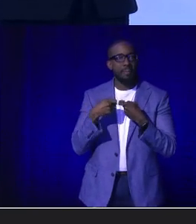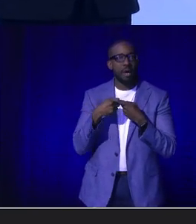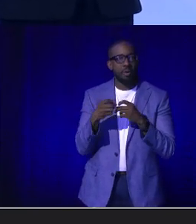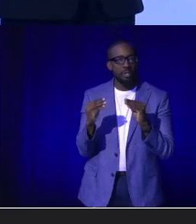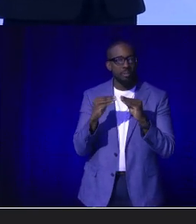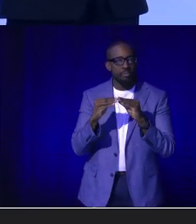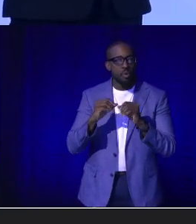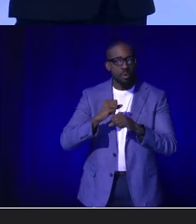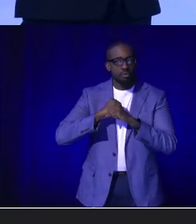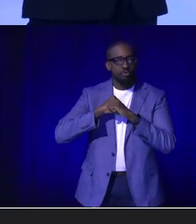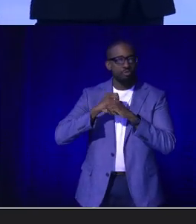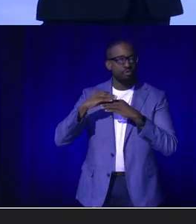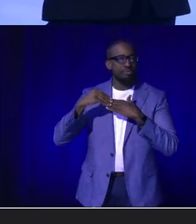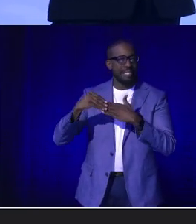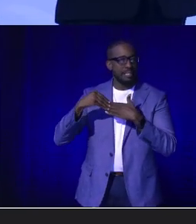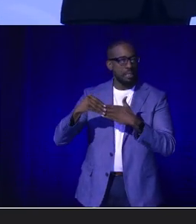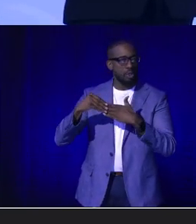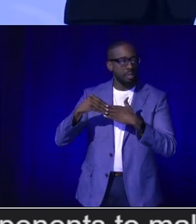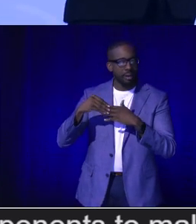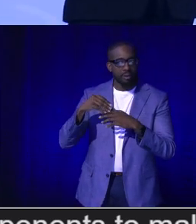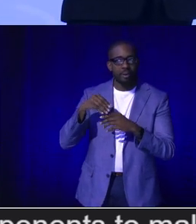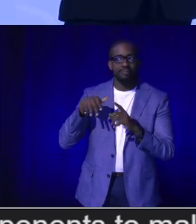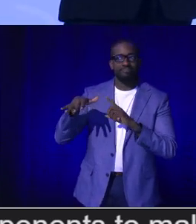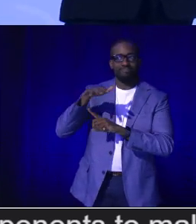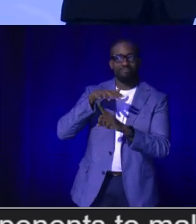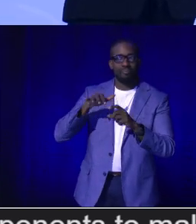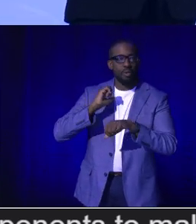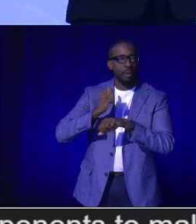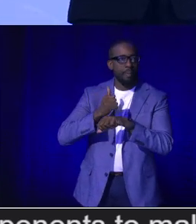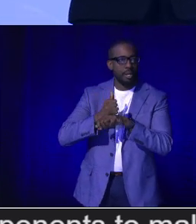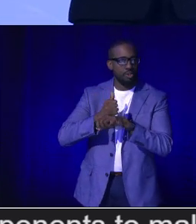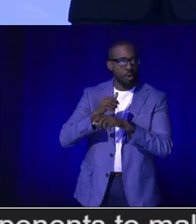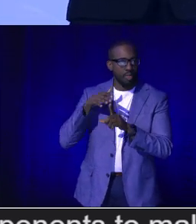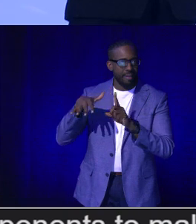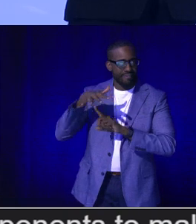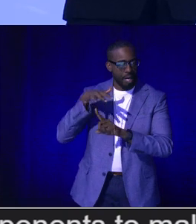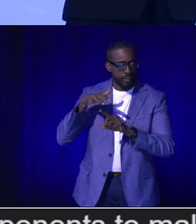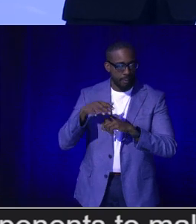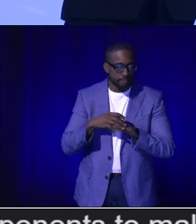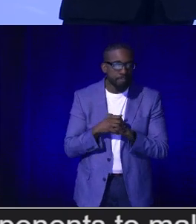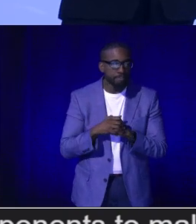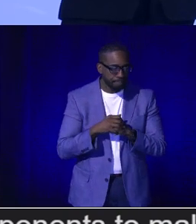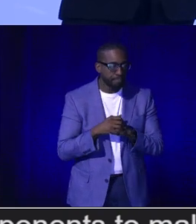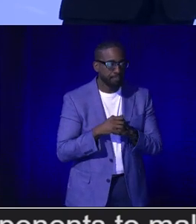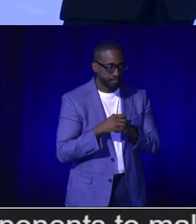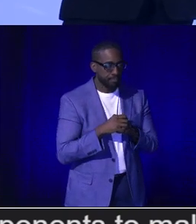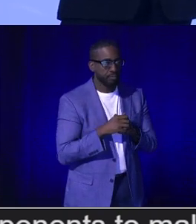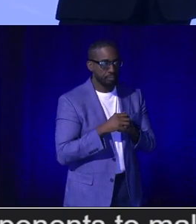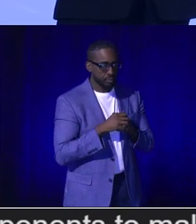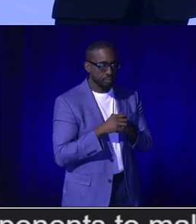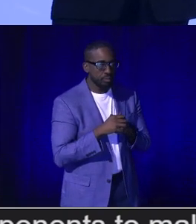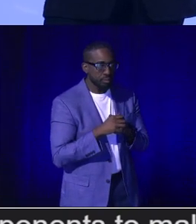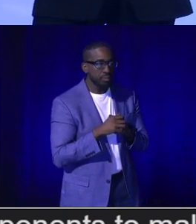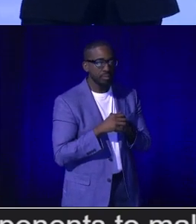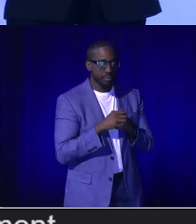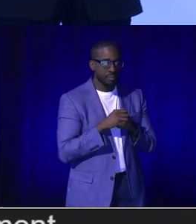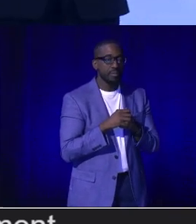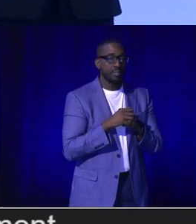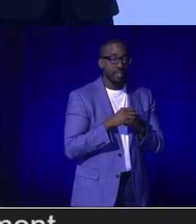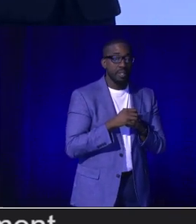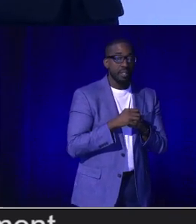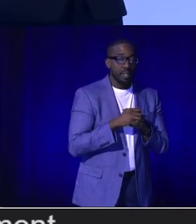environment. And temperature can be used as a lever to smooth lithium plating to demonstrate higher energy